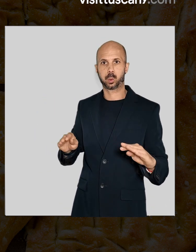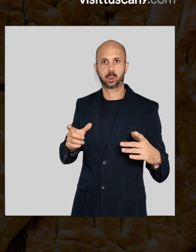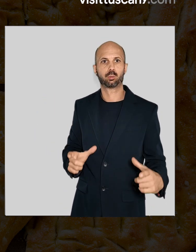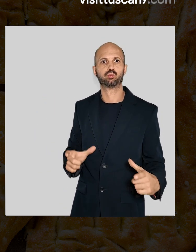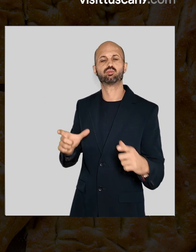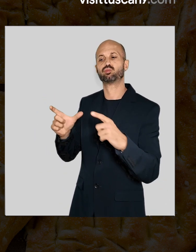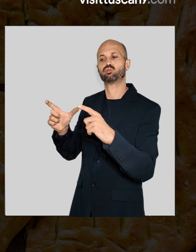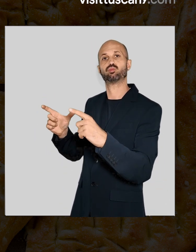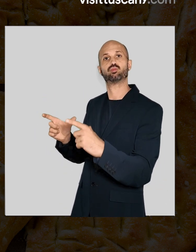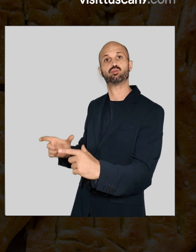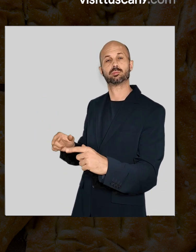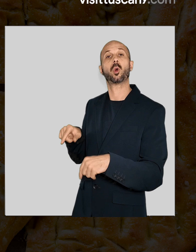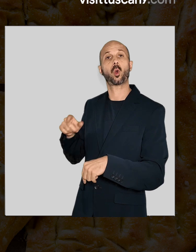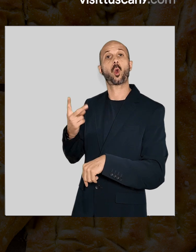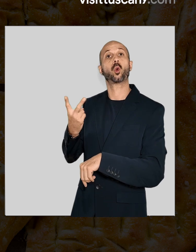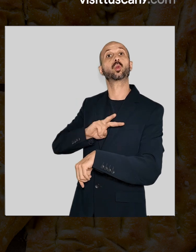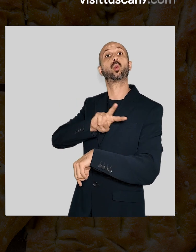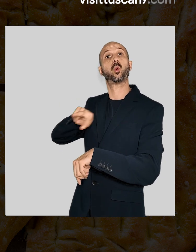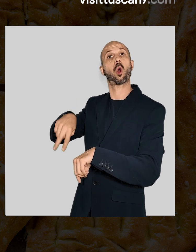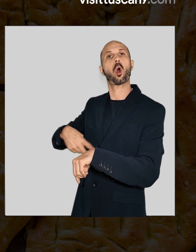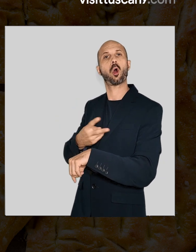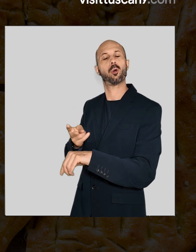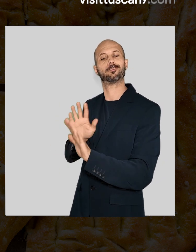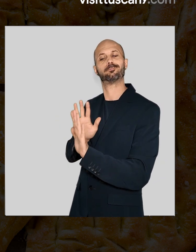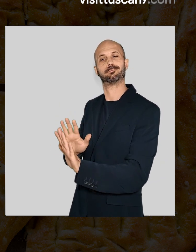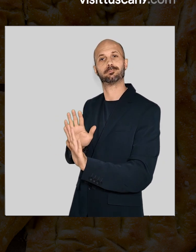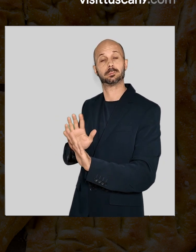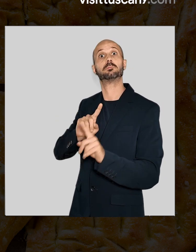dough every 30 minutes.